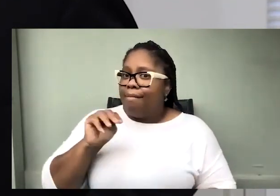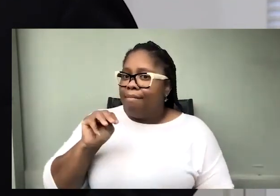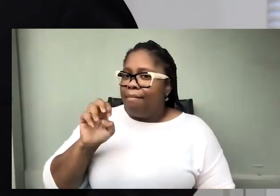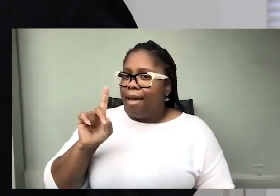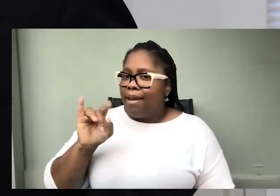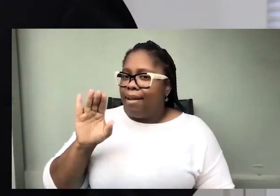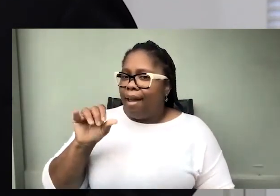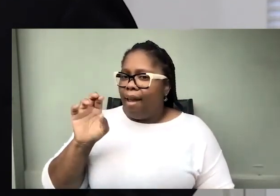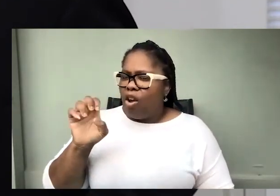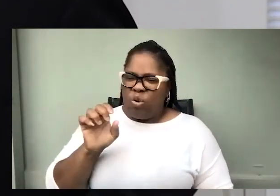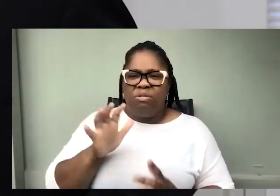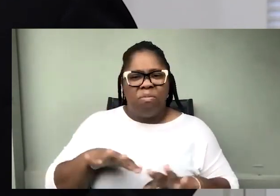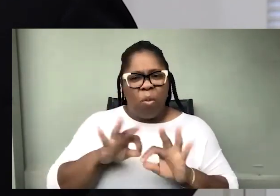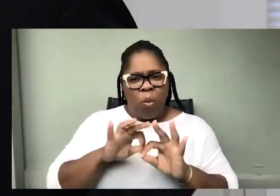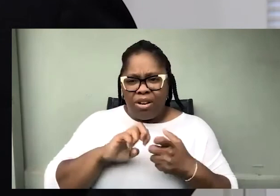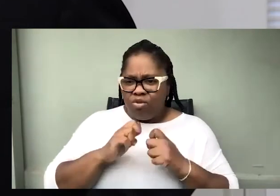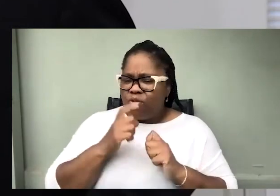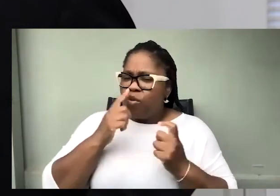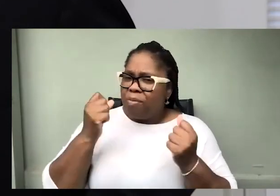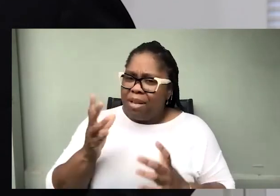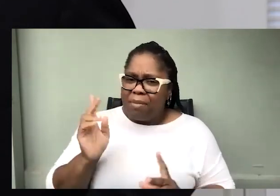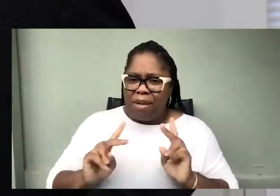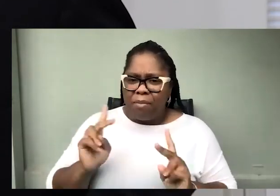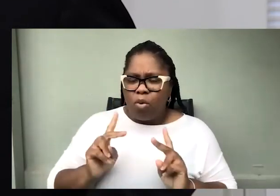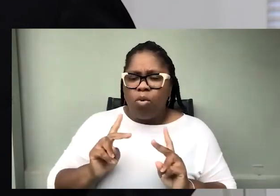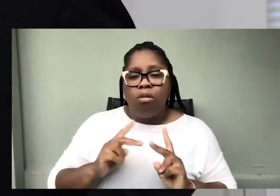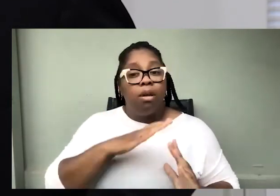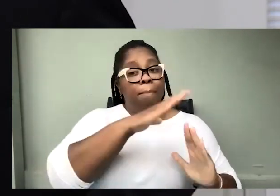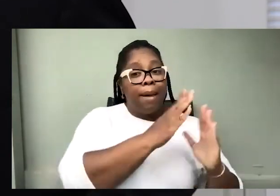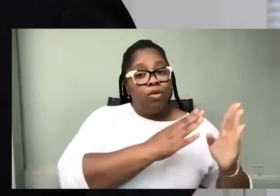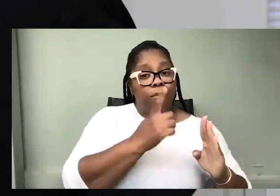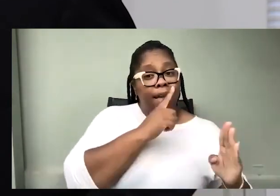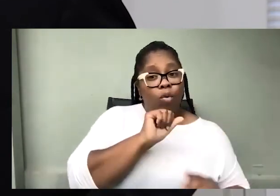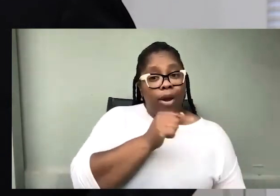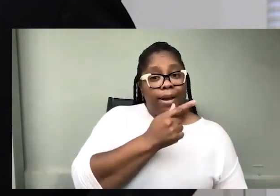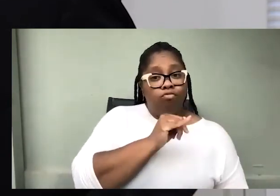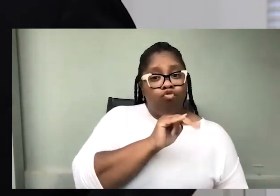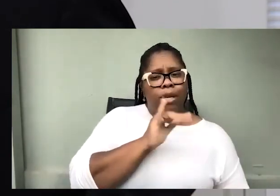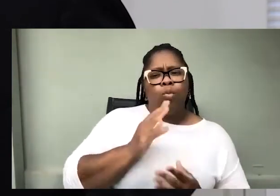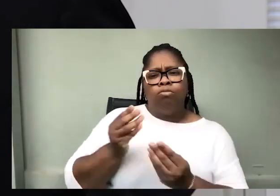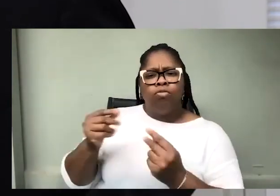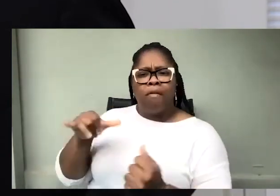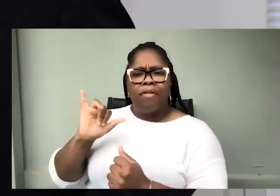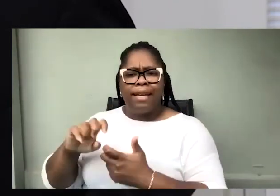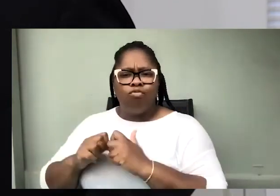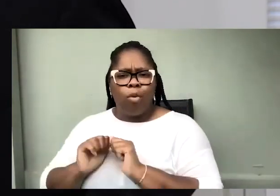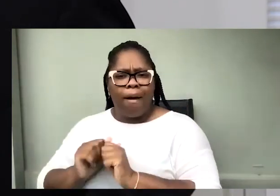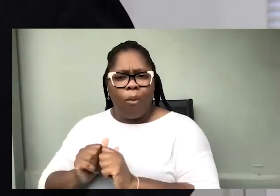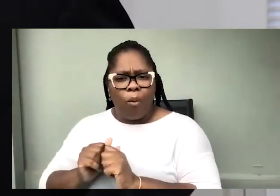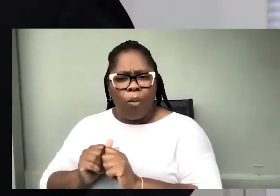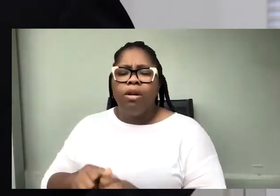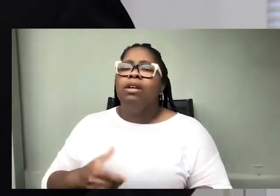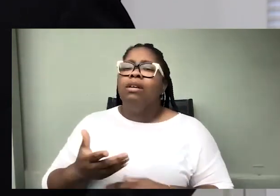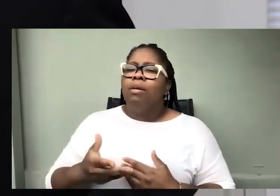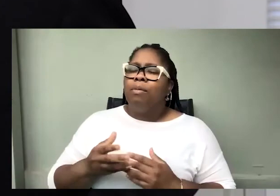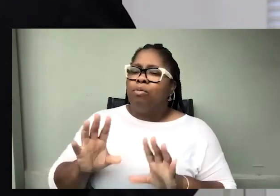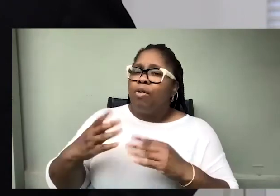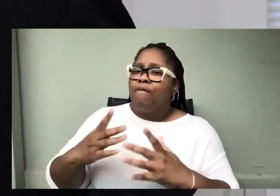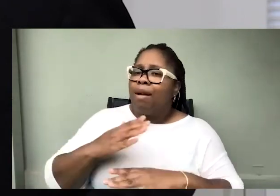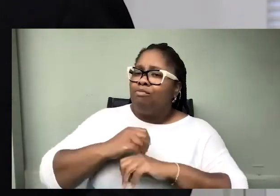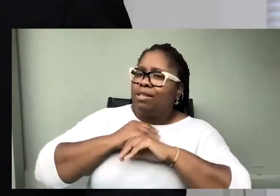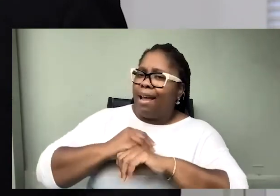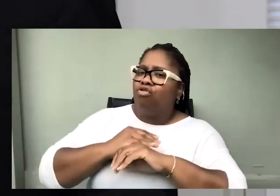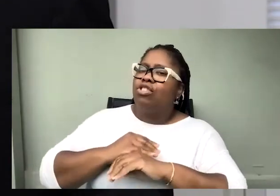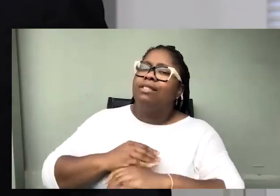a significant issue for many. How will the master plan for aging address these issues and enhance protections against this type